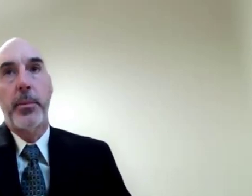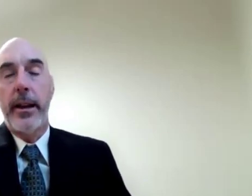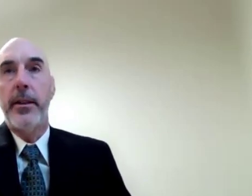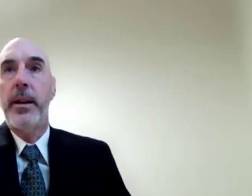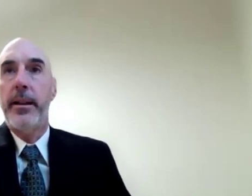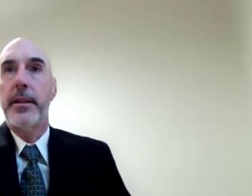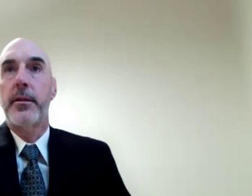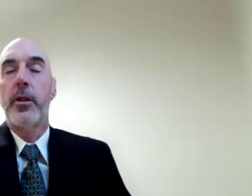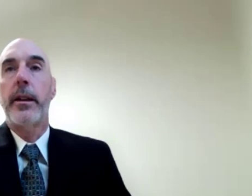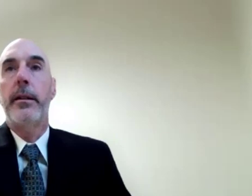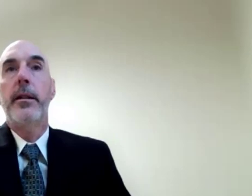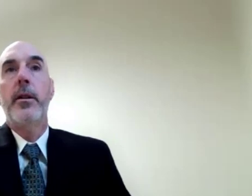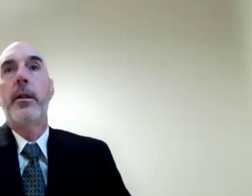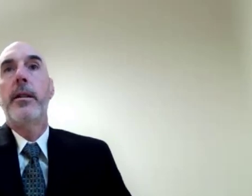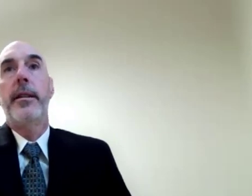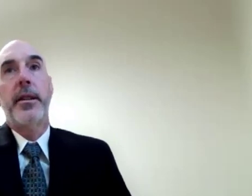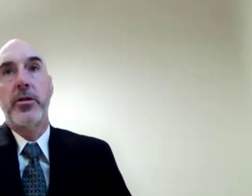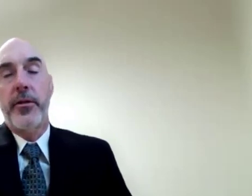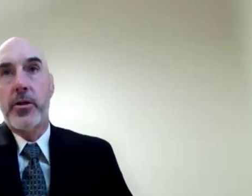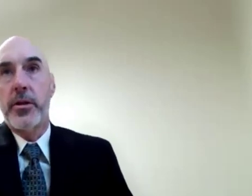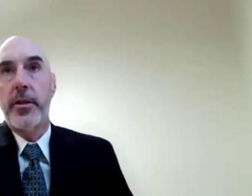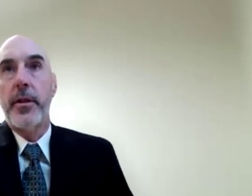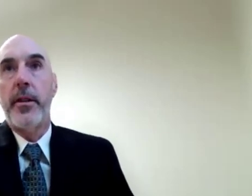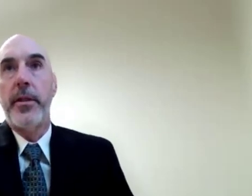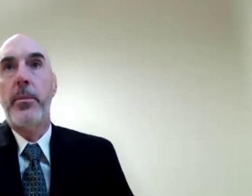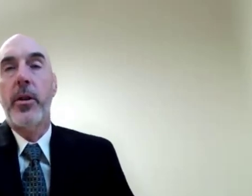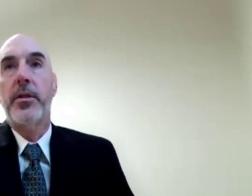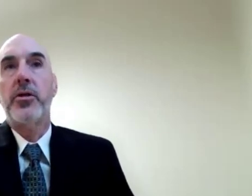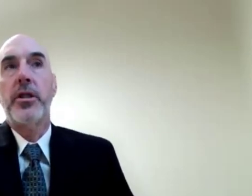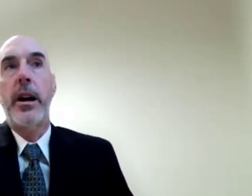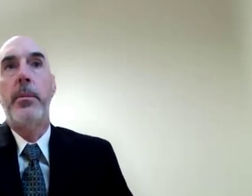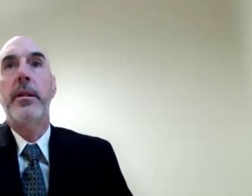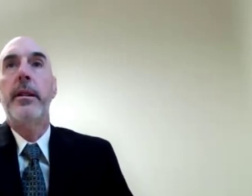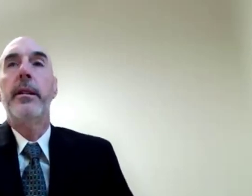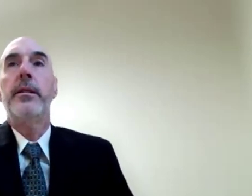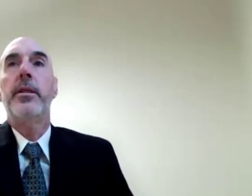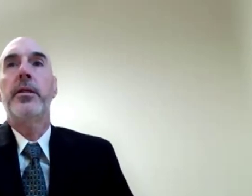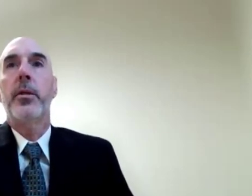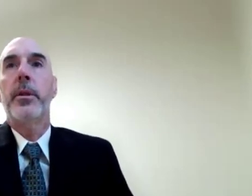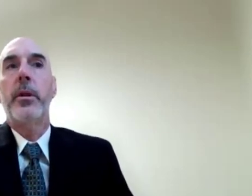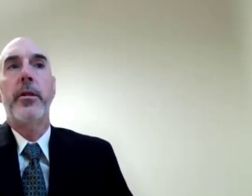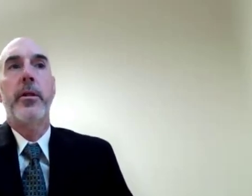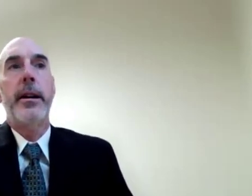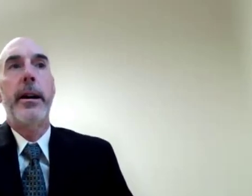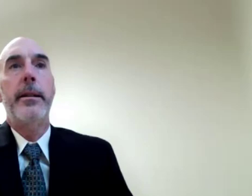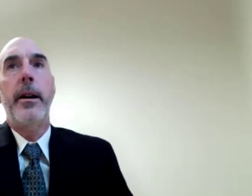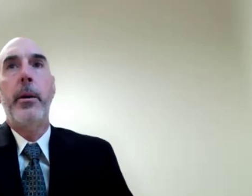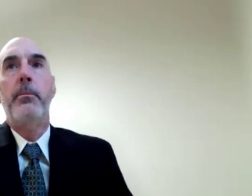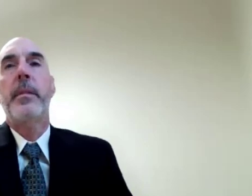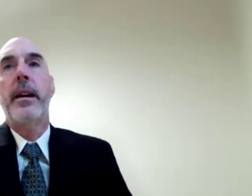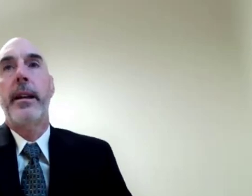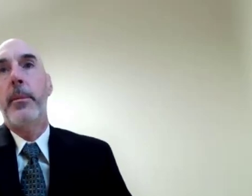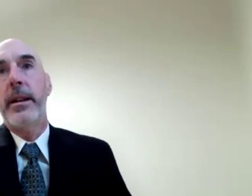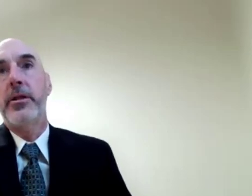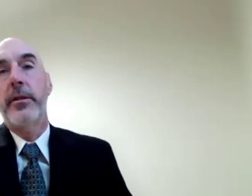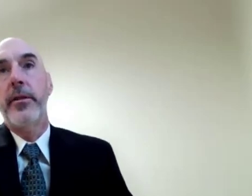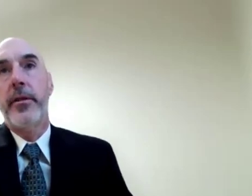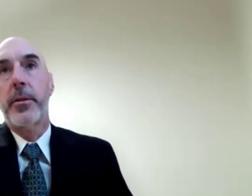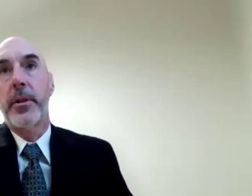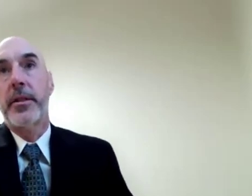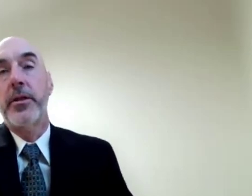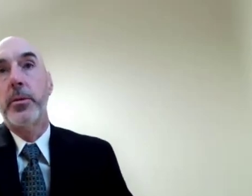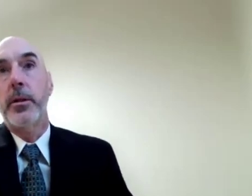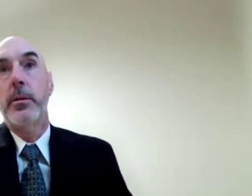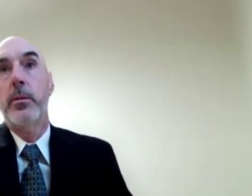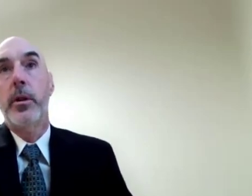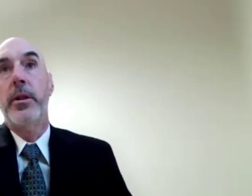on a case-by-case basis, look at the essential functions of that person's job to determine whether or not an accommodation of a